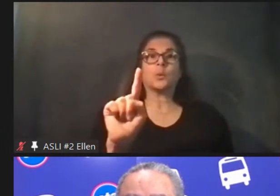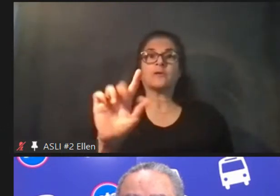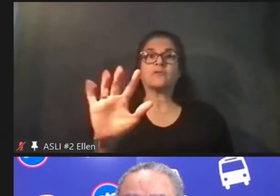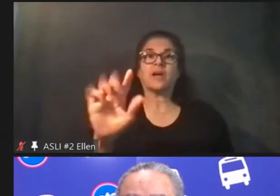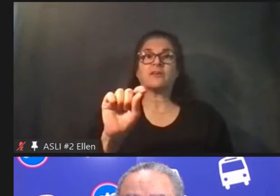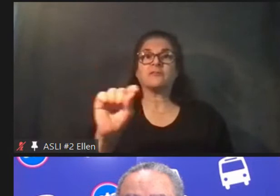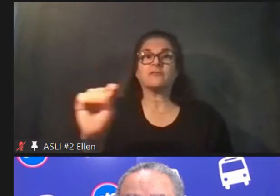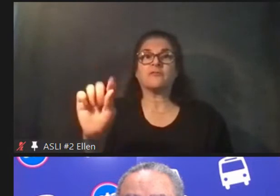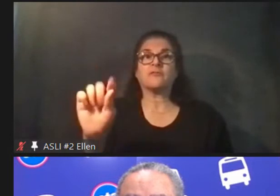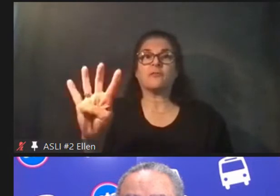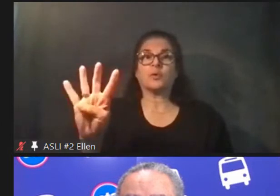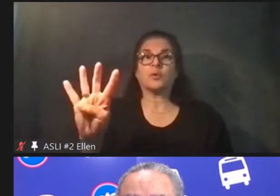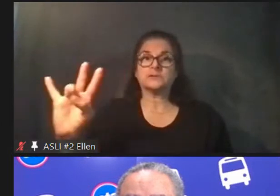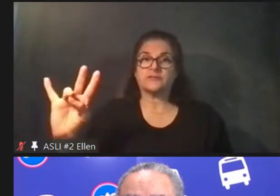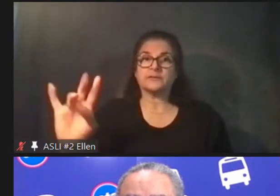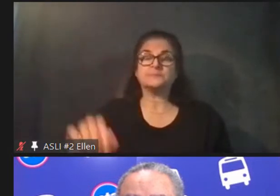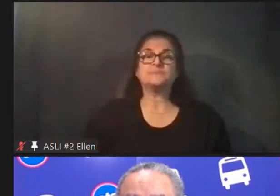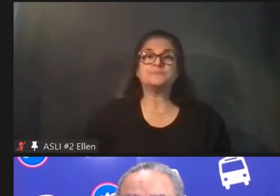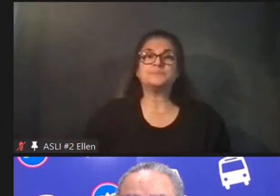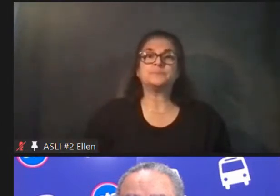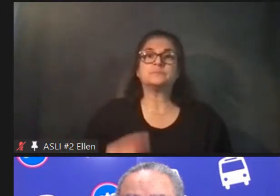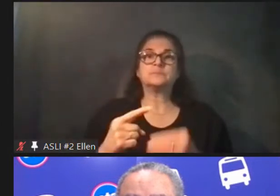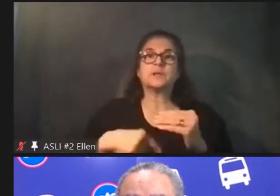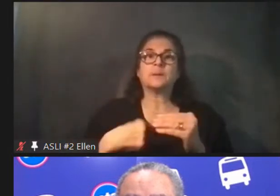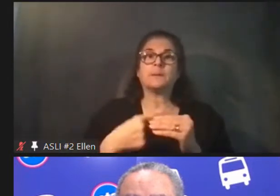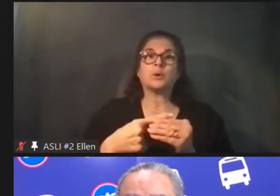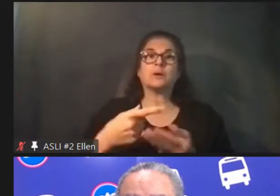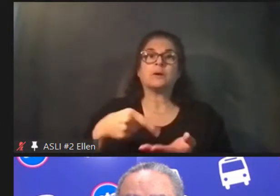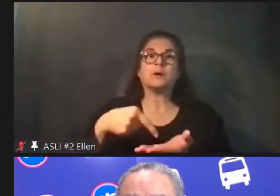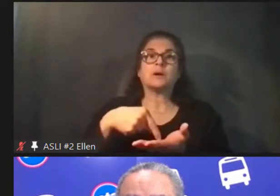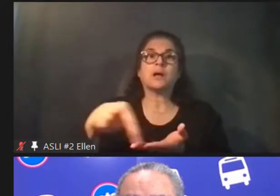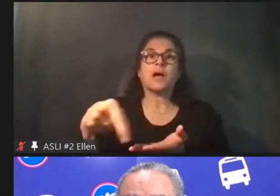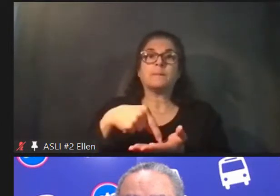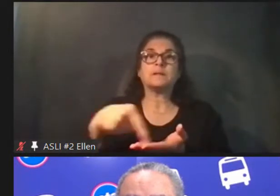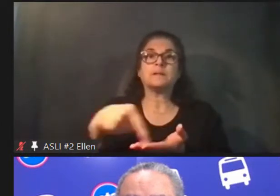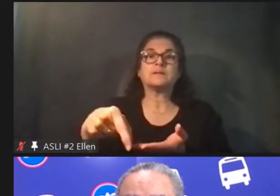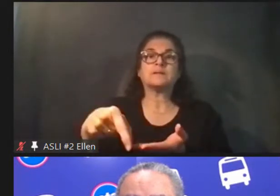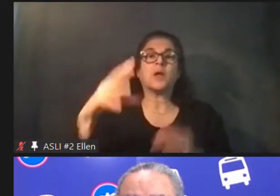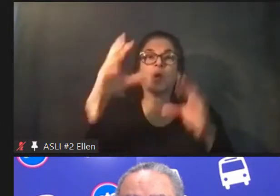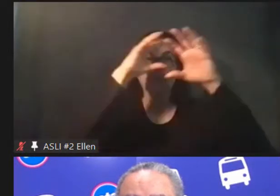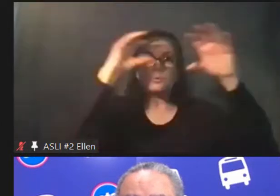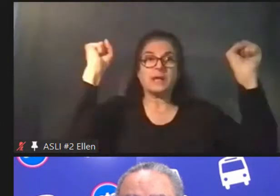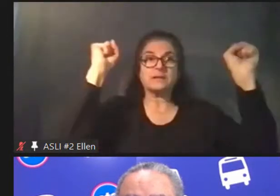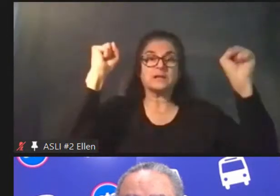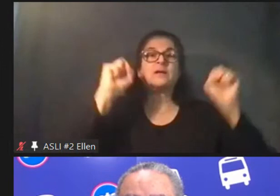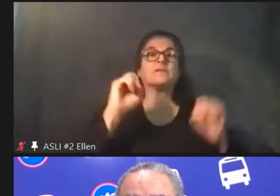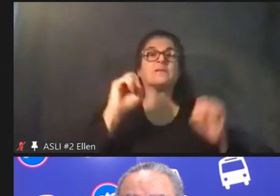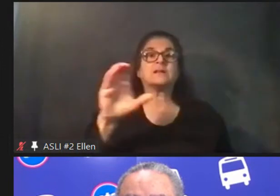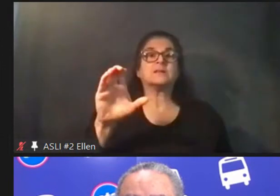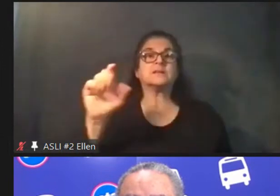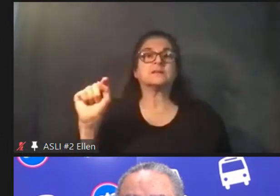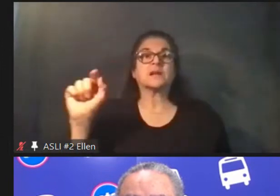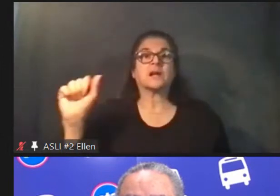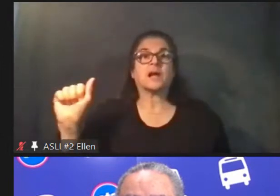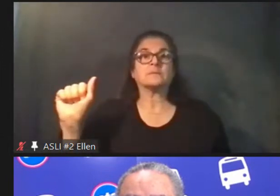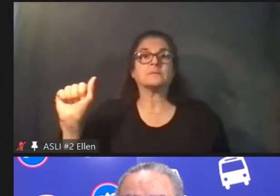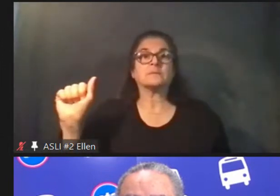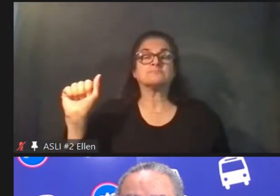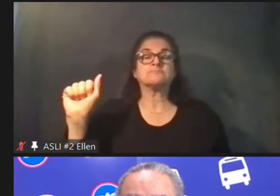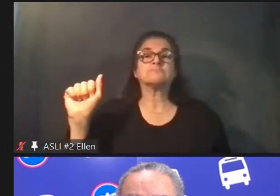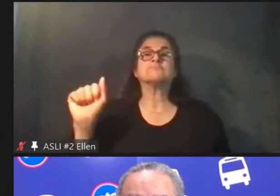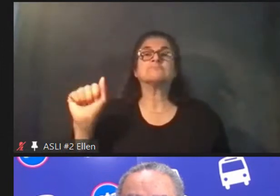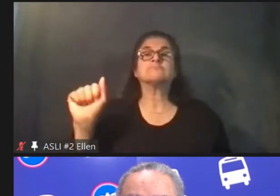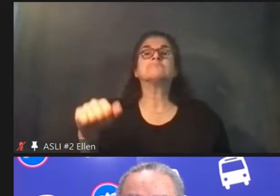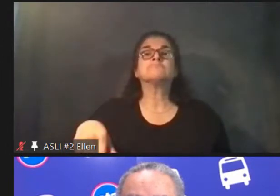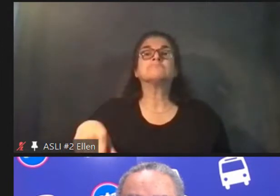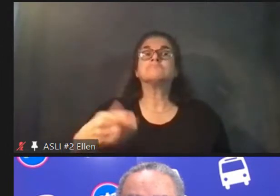015-47 regarding compensation of the president of the Chicago Transit Authority. Before I entertain a